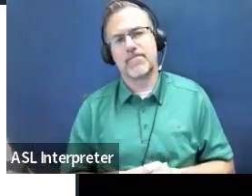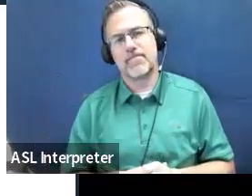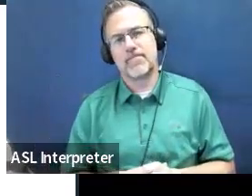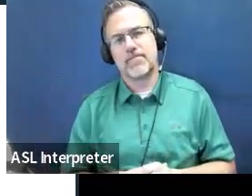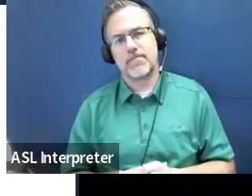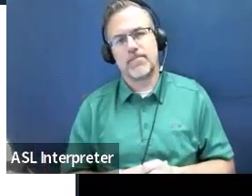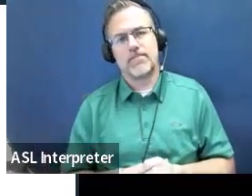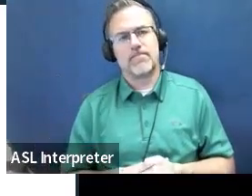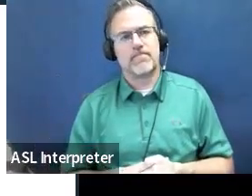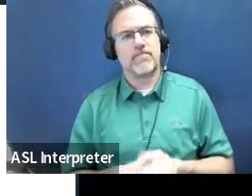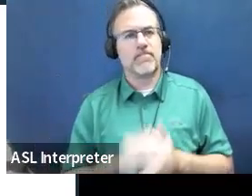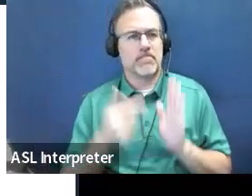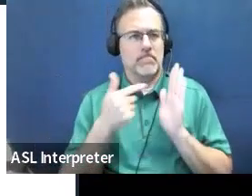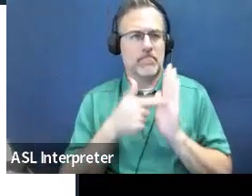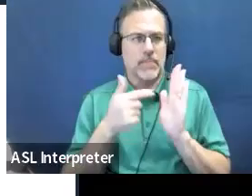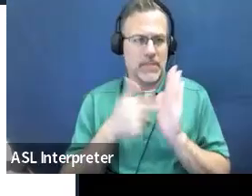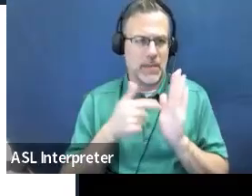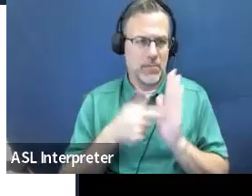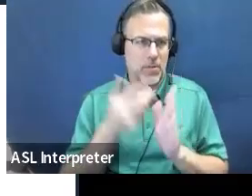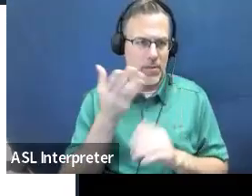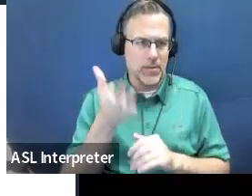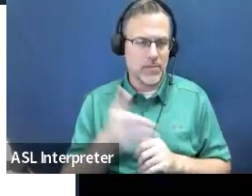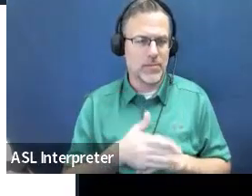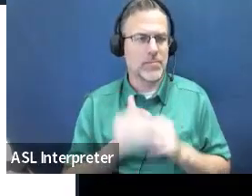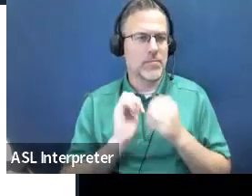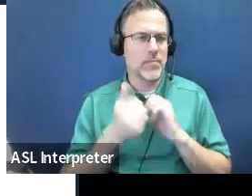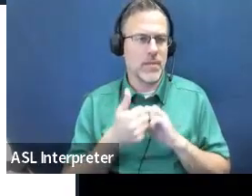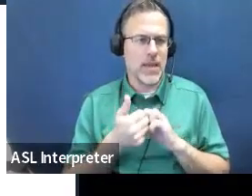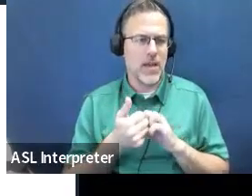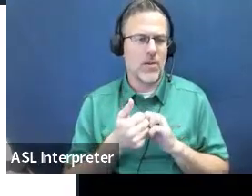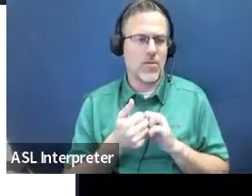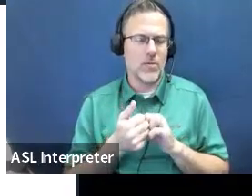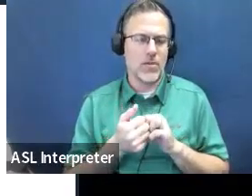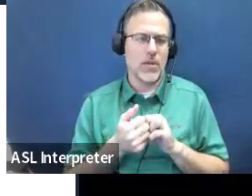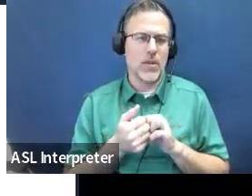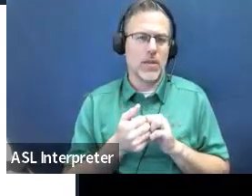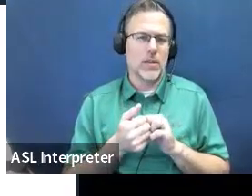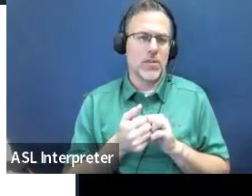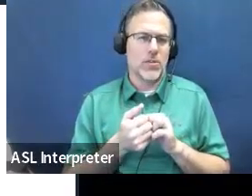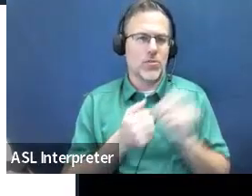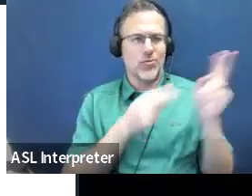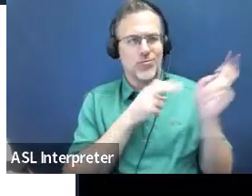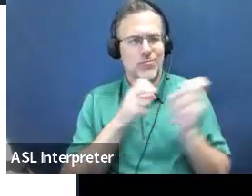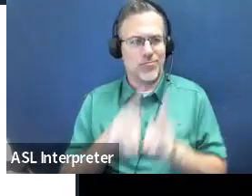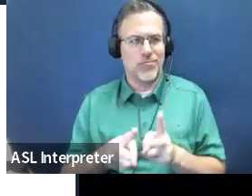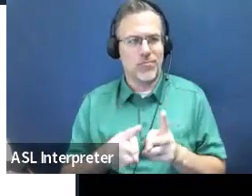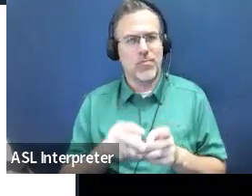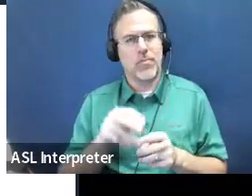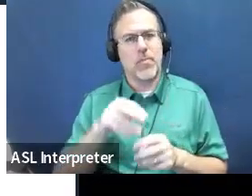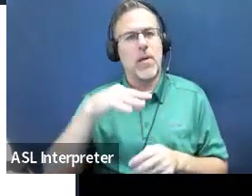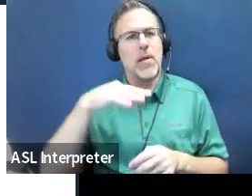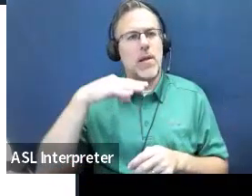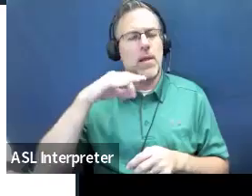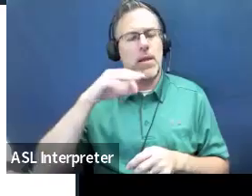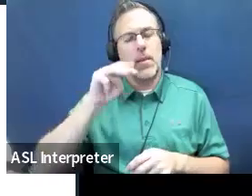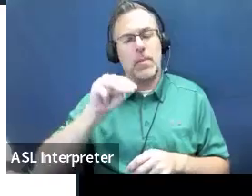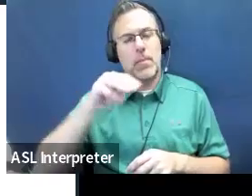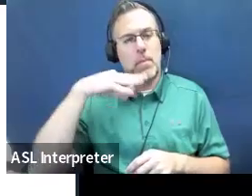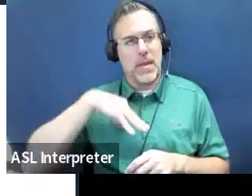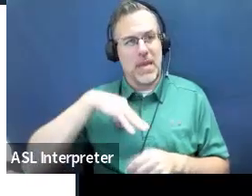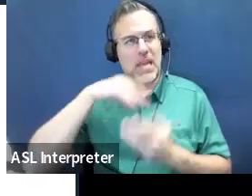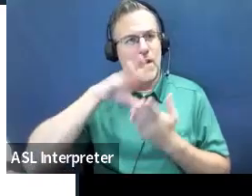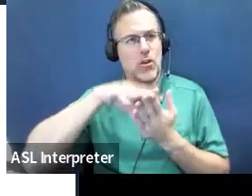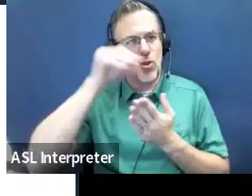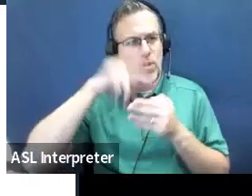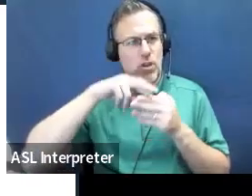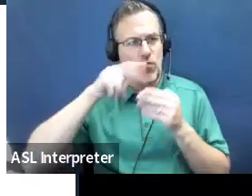So here's an example of how you might cite the Maine learning results, because we had questions about this. Now,